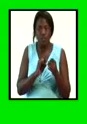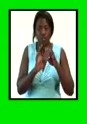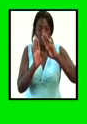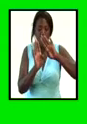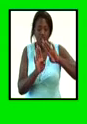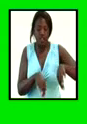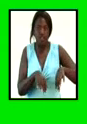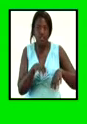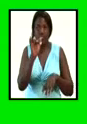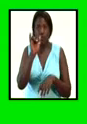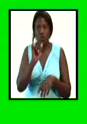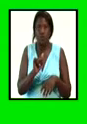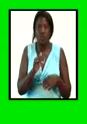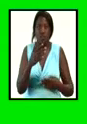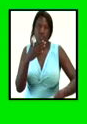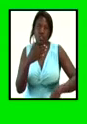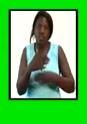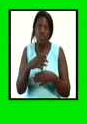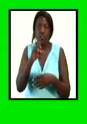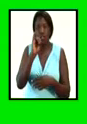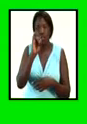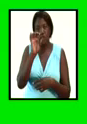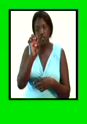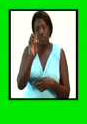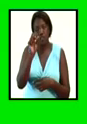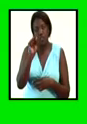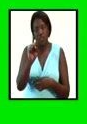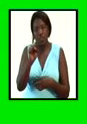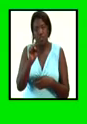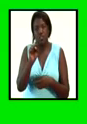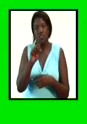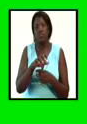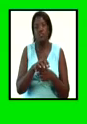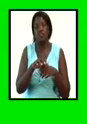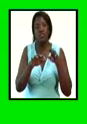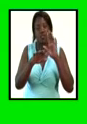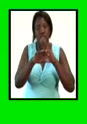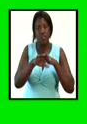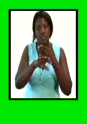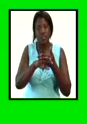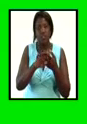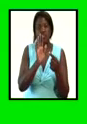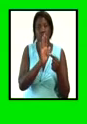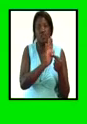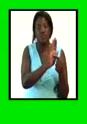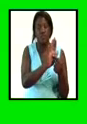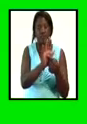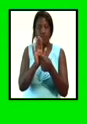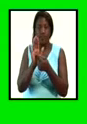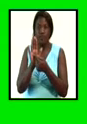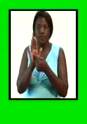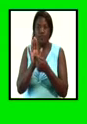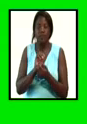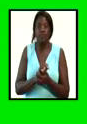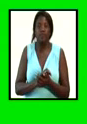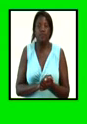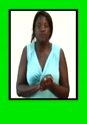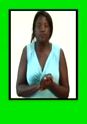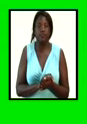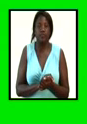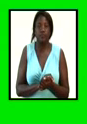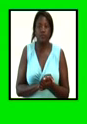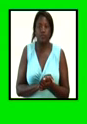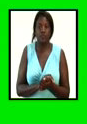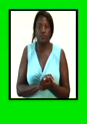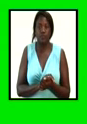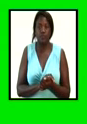the Y and add IES instead. Here are a few examples. Family